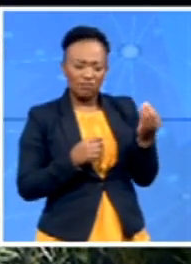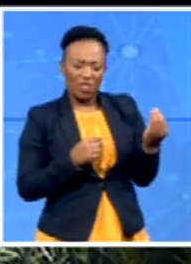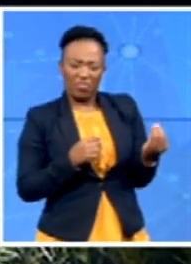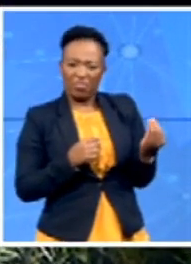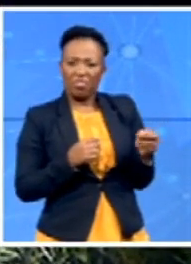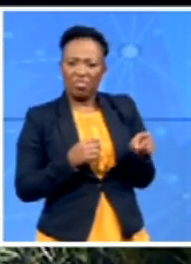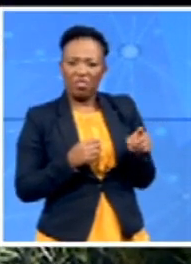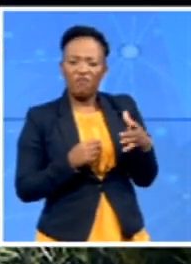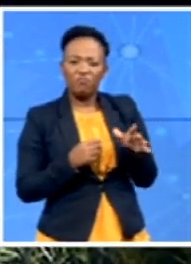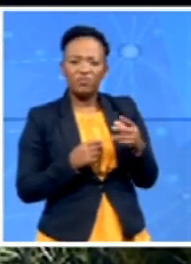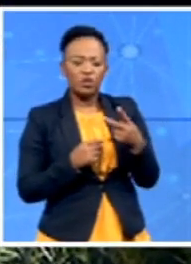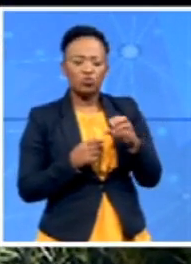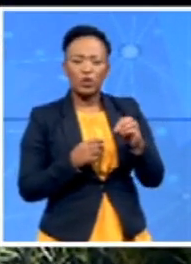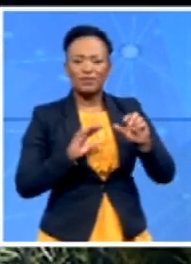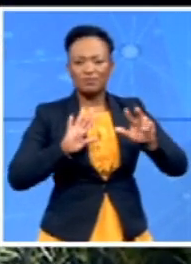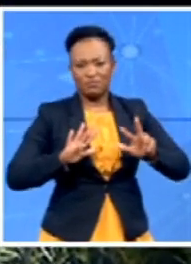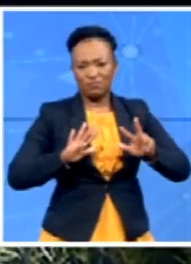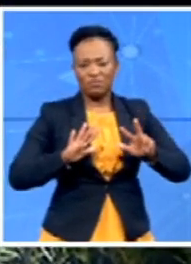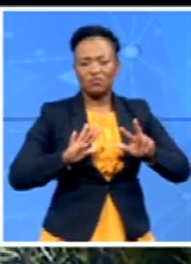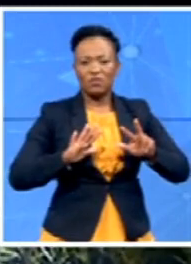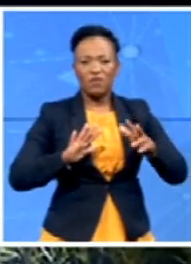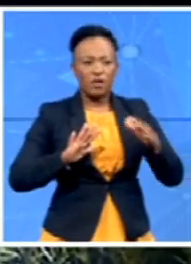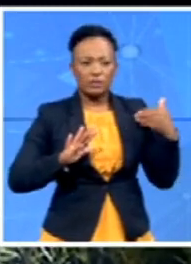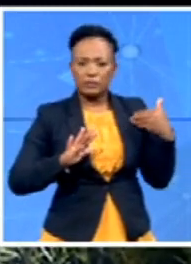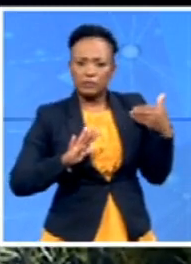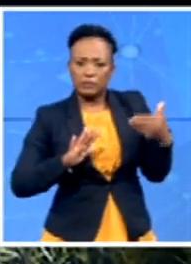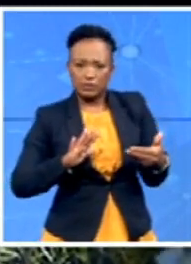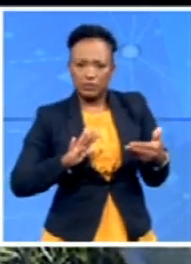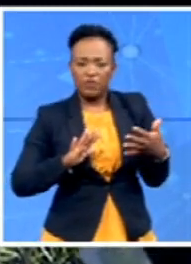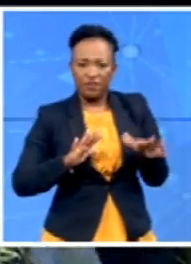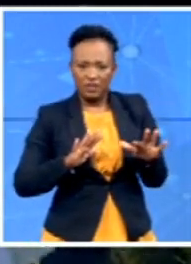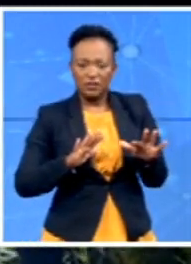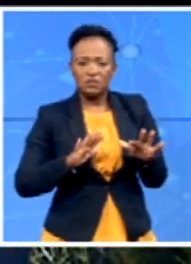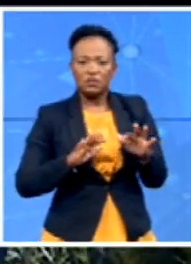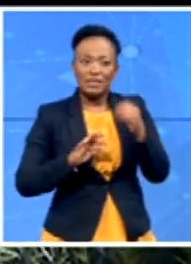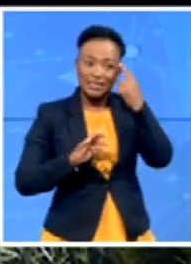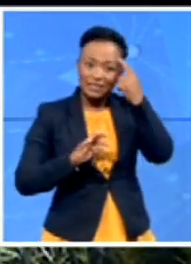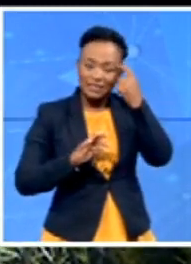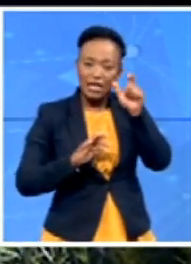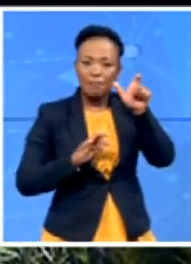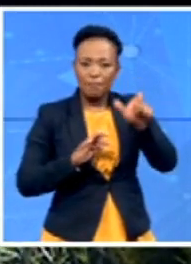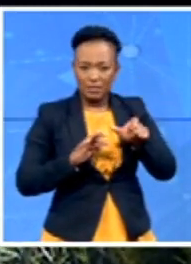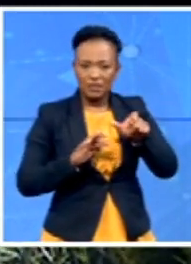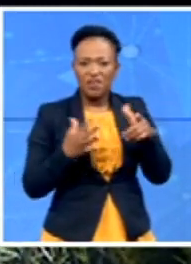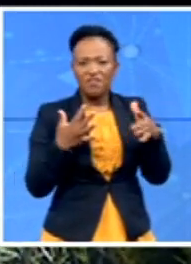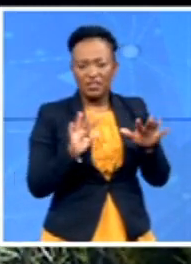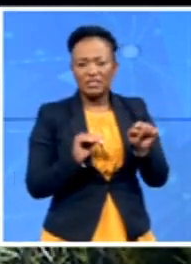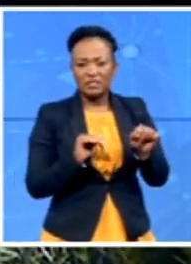And the modus operandi for the alleged suspect was that he will take